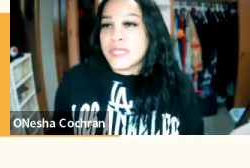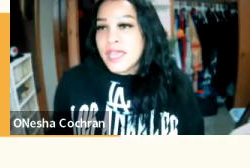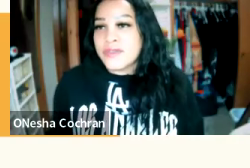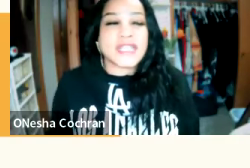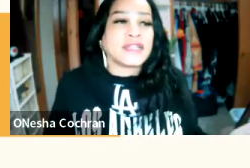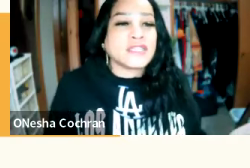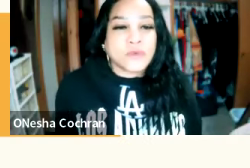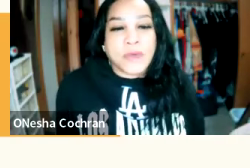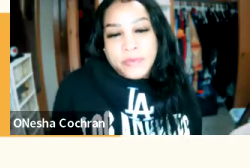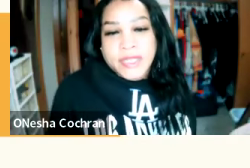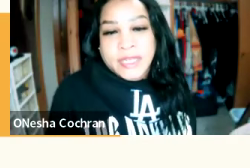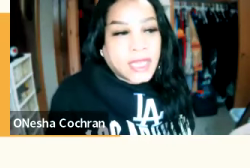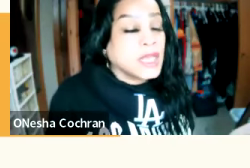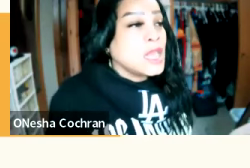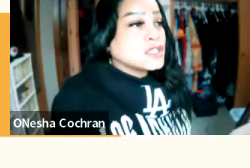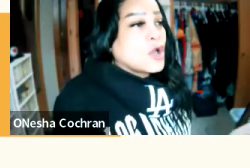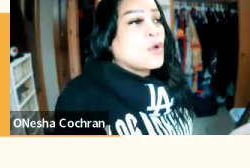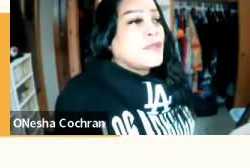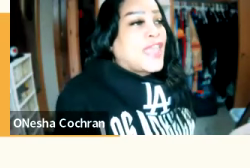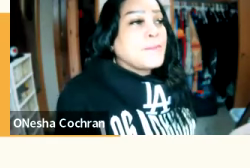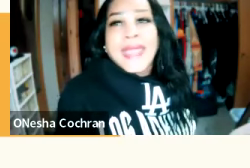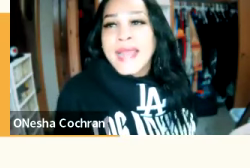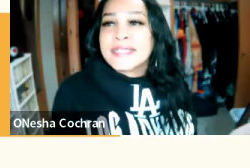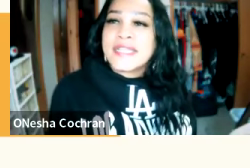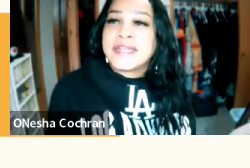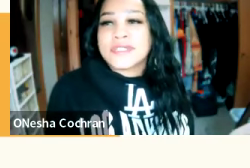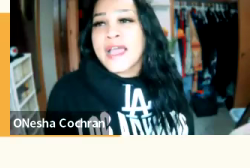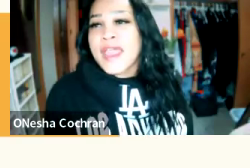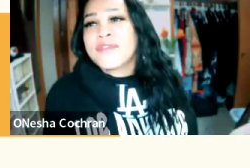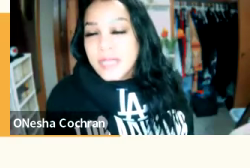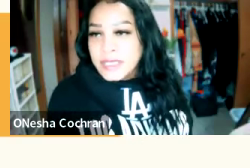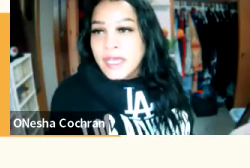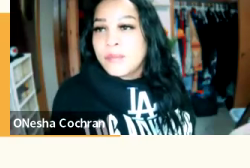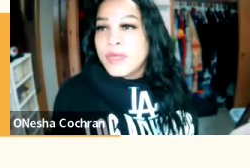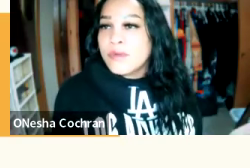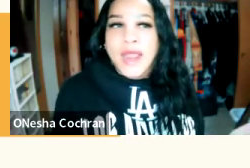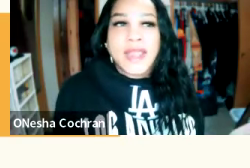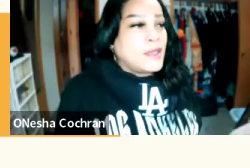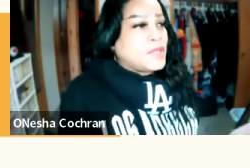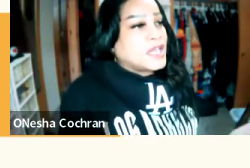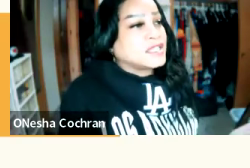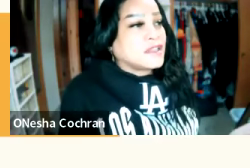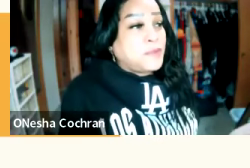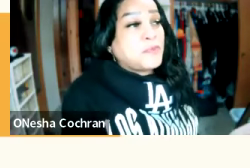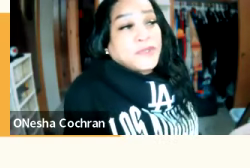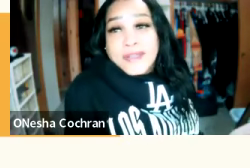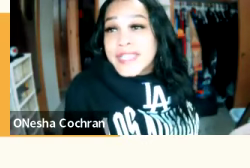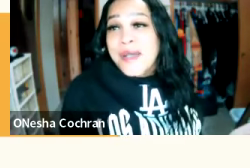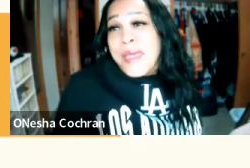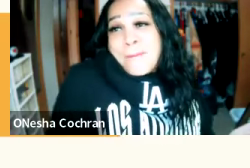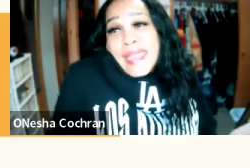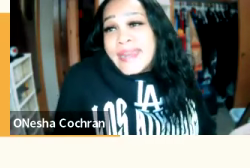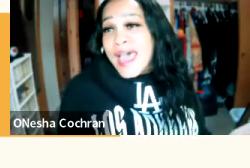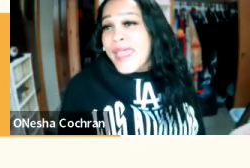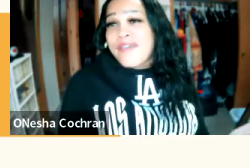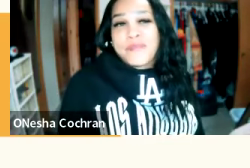to come together and say, this is what we really need. So they may not see downtown ever cleaned up, right? Because the people